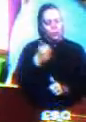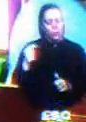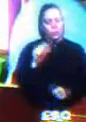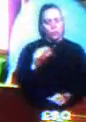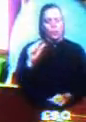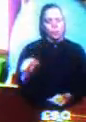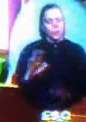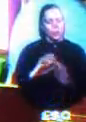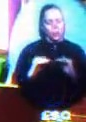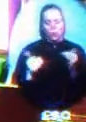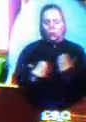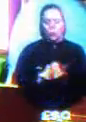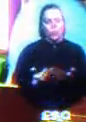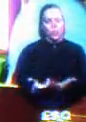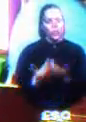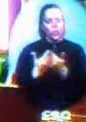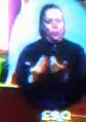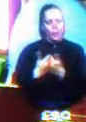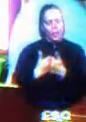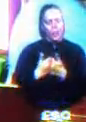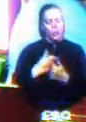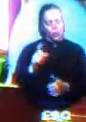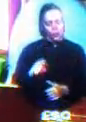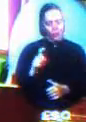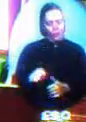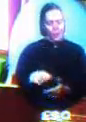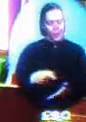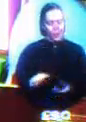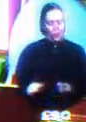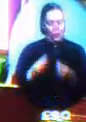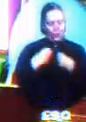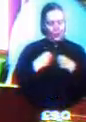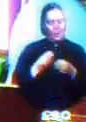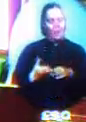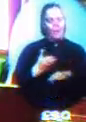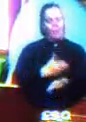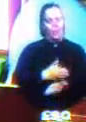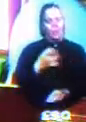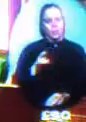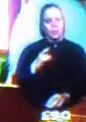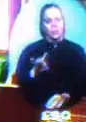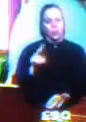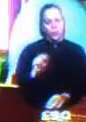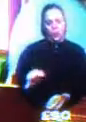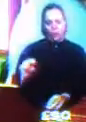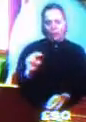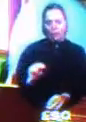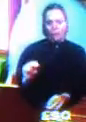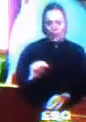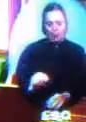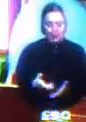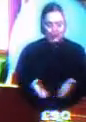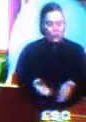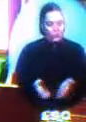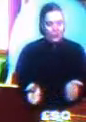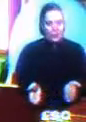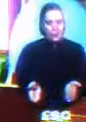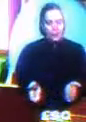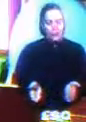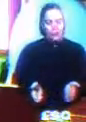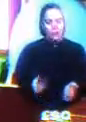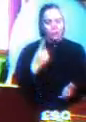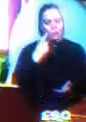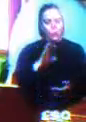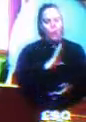be submitted by November 18th of this year, that is due this week, in order to be eligible, and